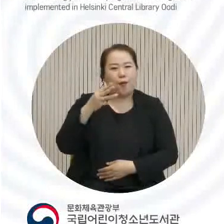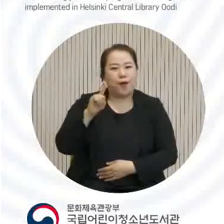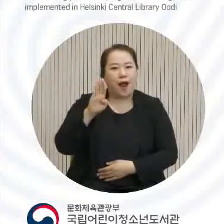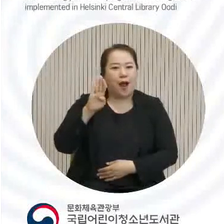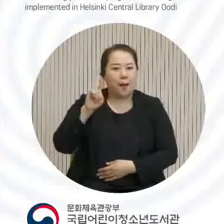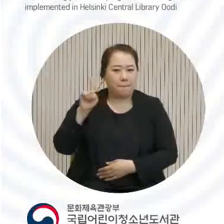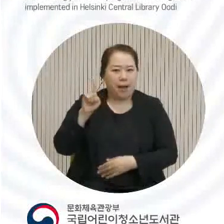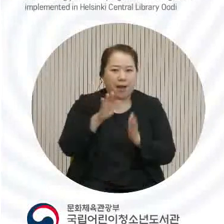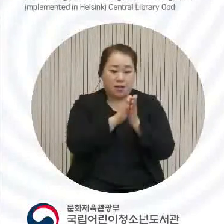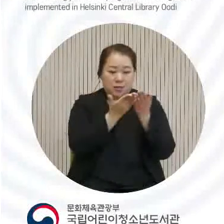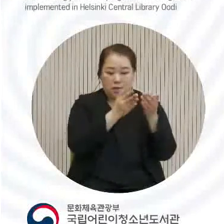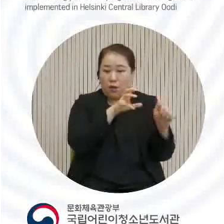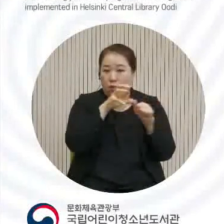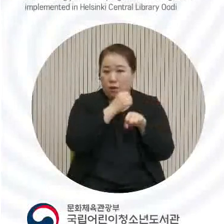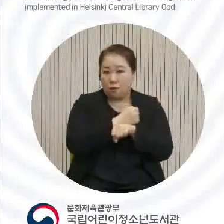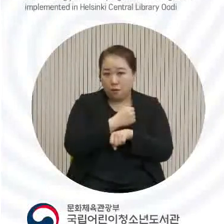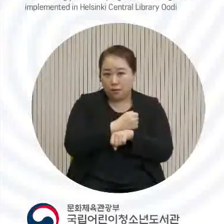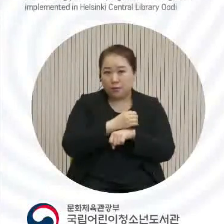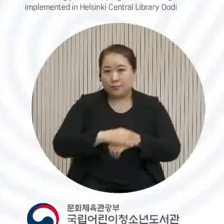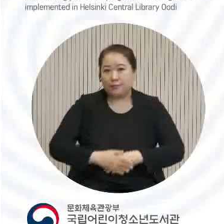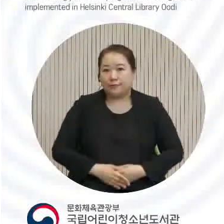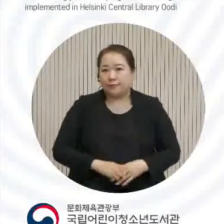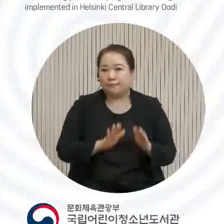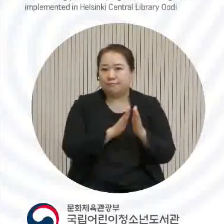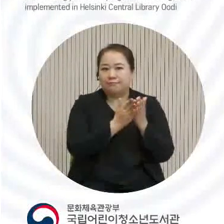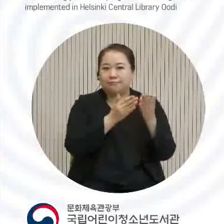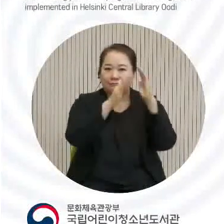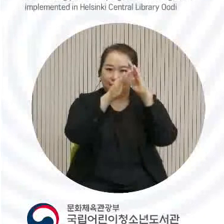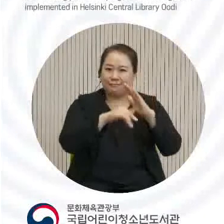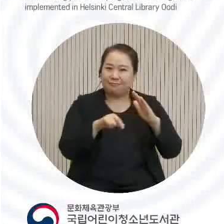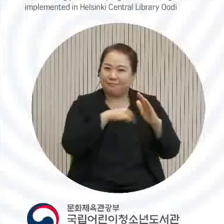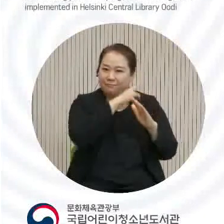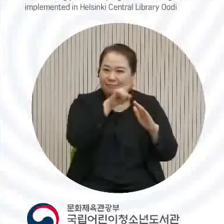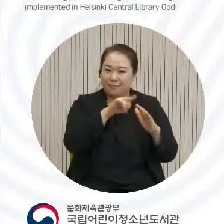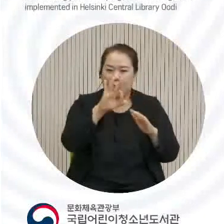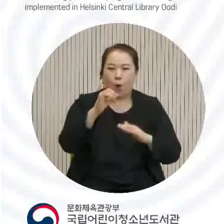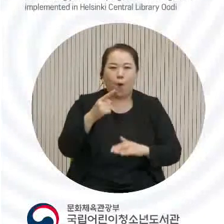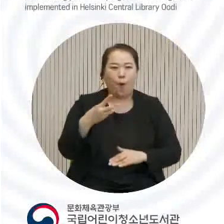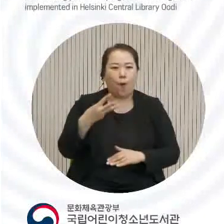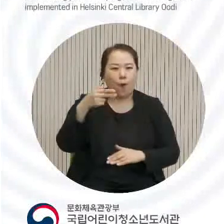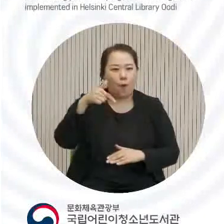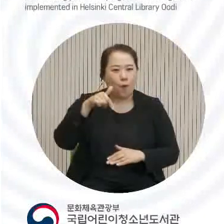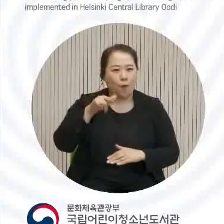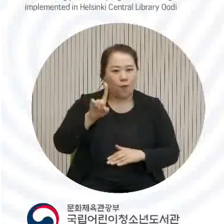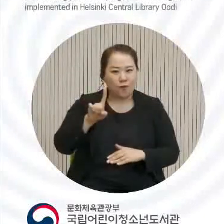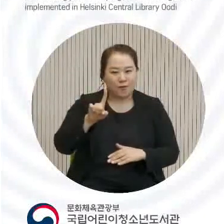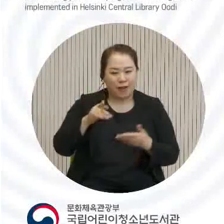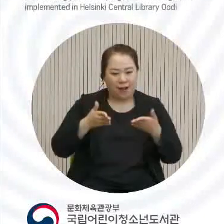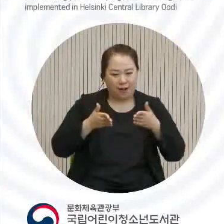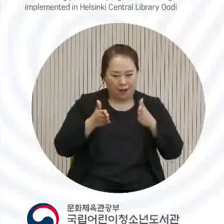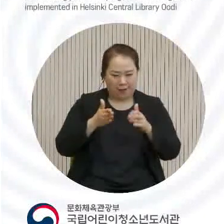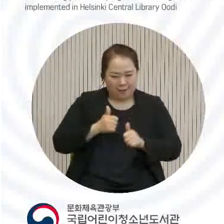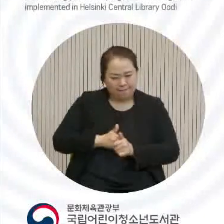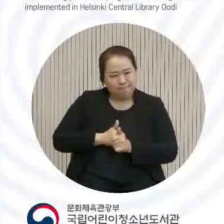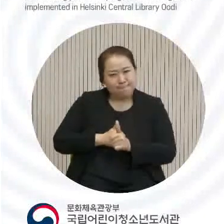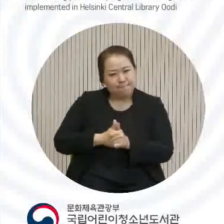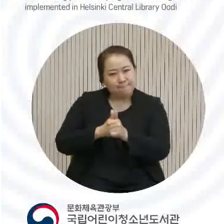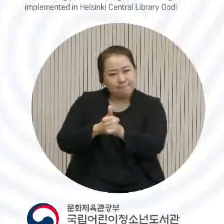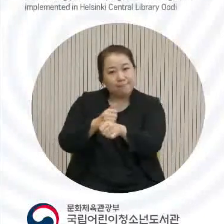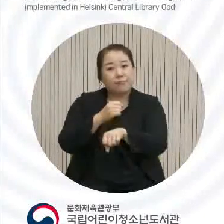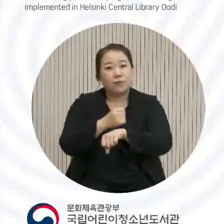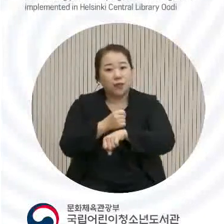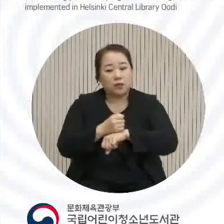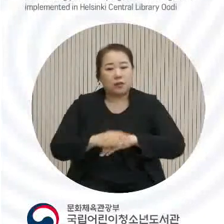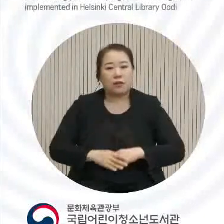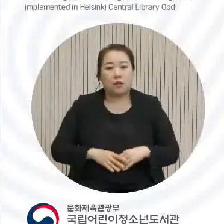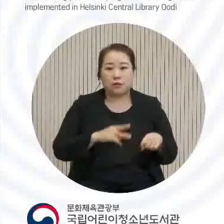the book, children can follow the path of Olga in the search of the mystery of the forest. Instructors should ask the children